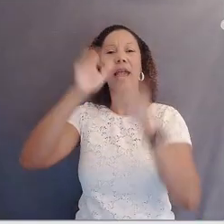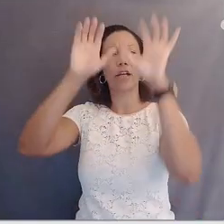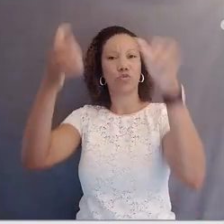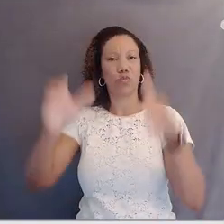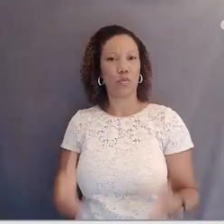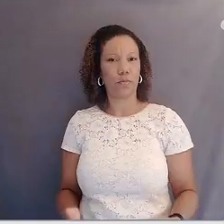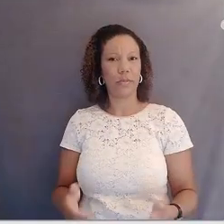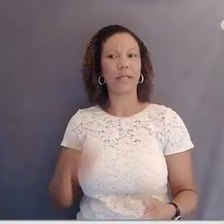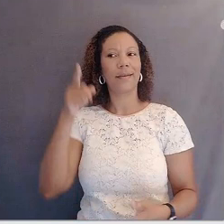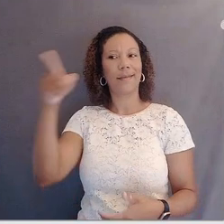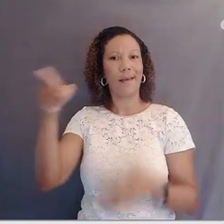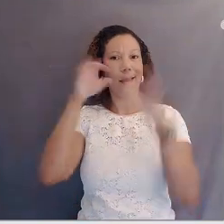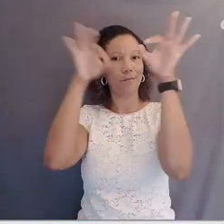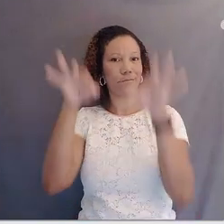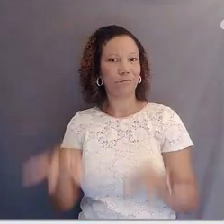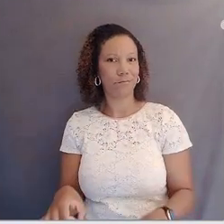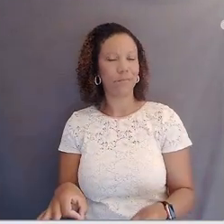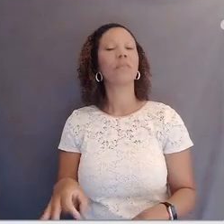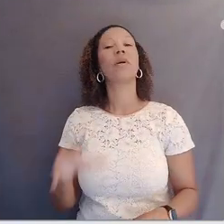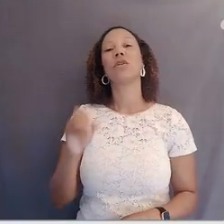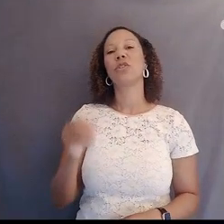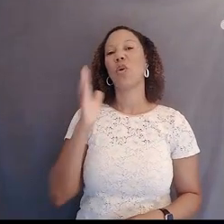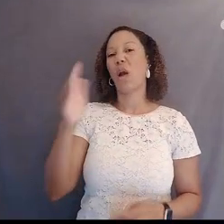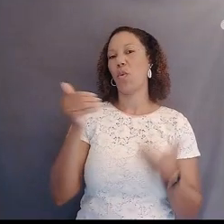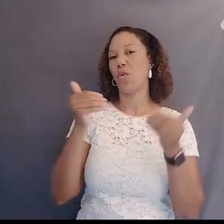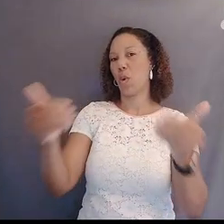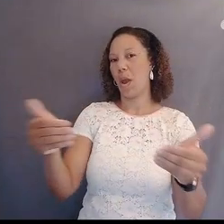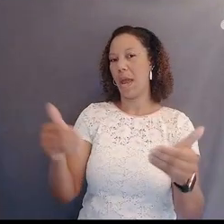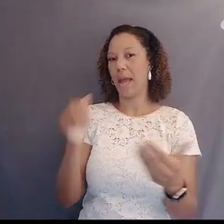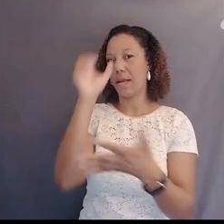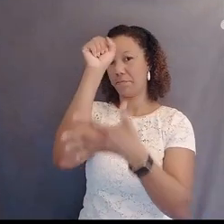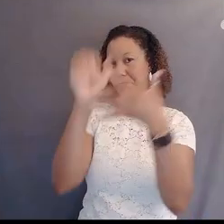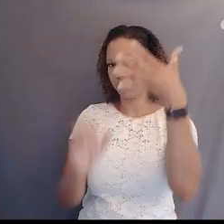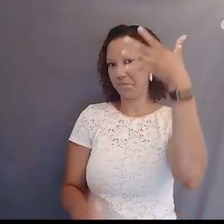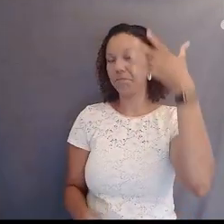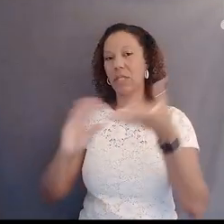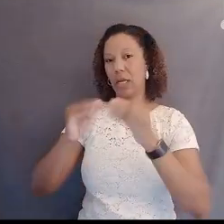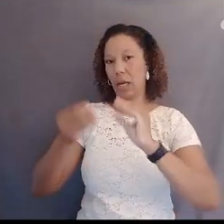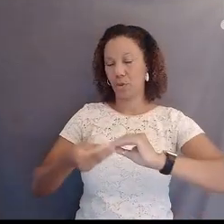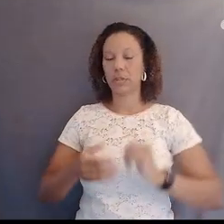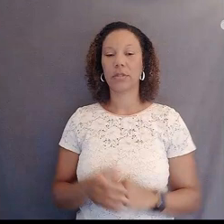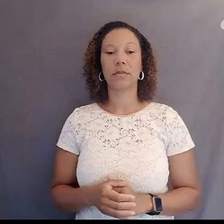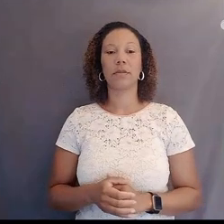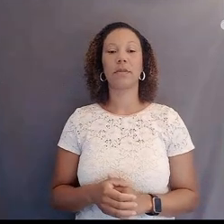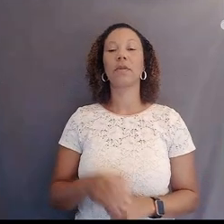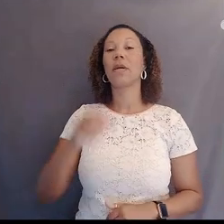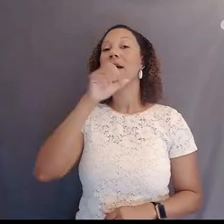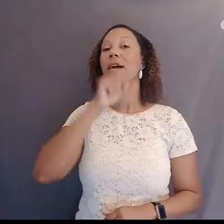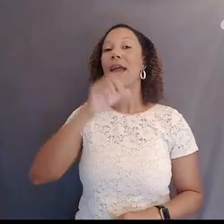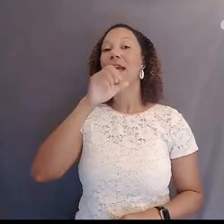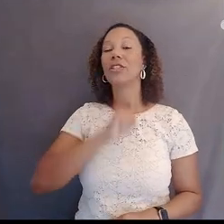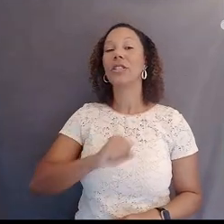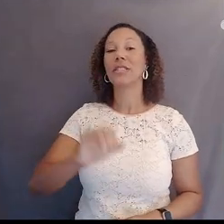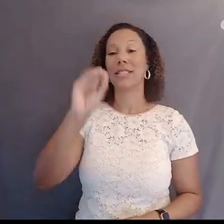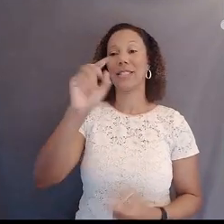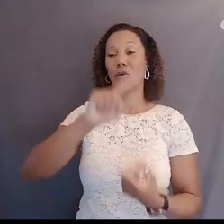confirmed COVID-19 cases, Sandeep. And so I'm going to run through those numbers. And here they are as follows. In the ages